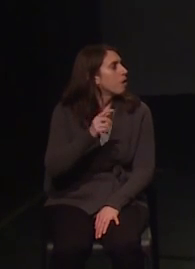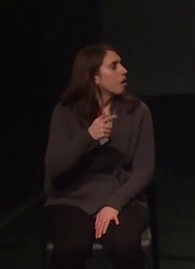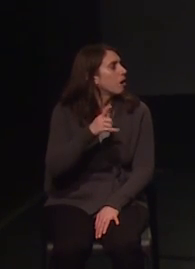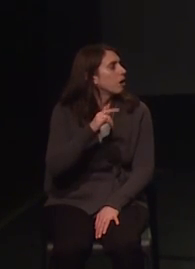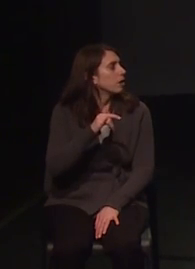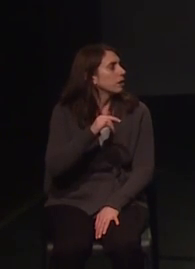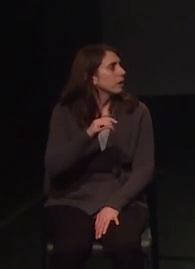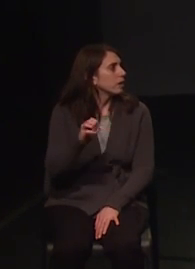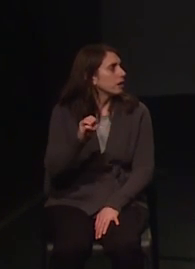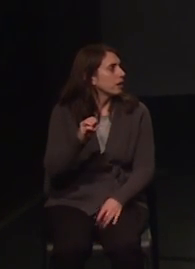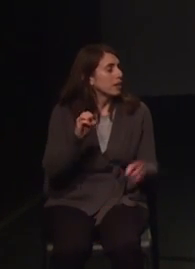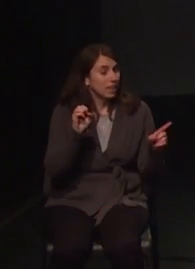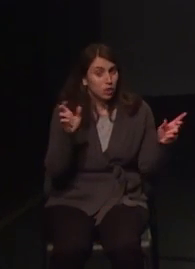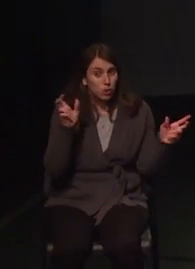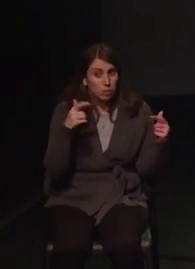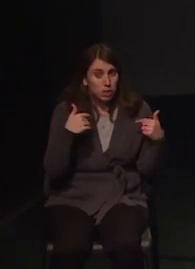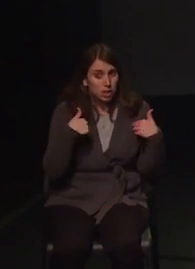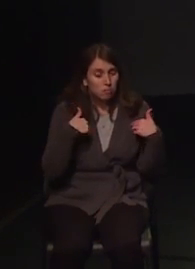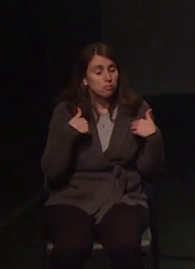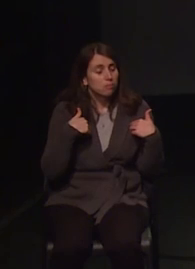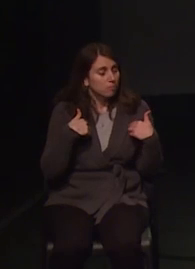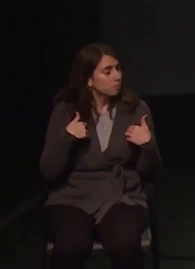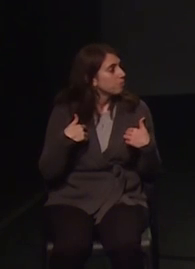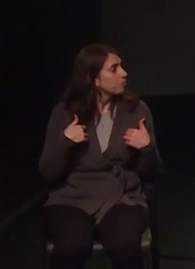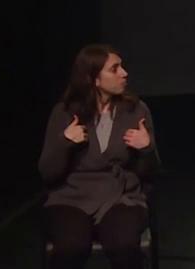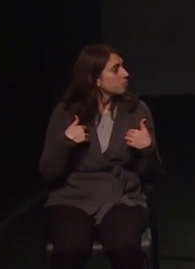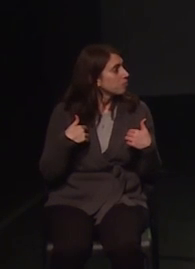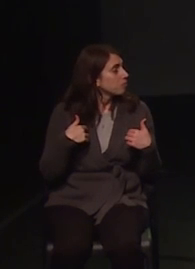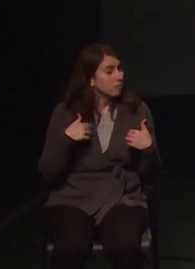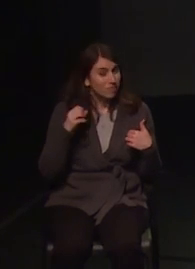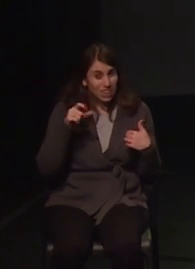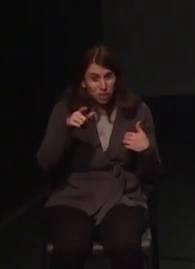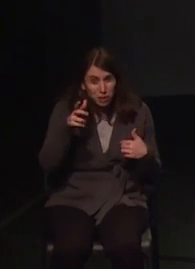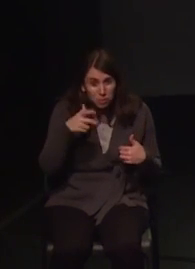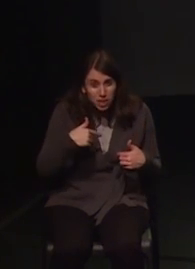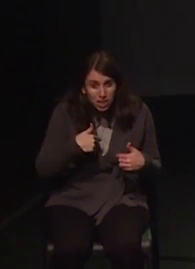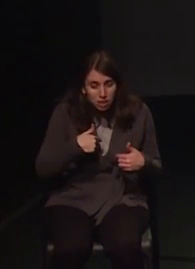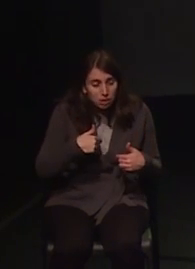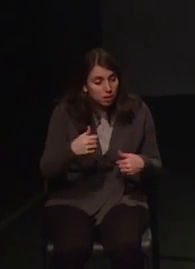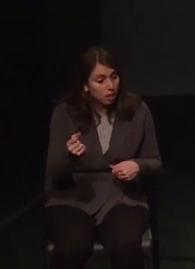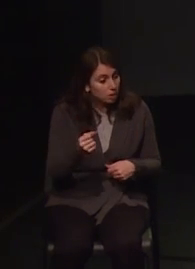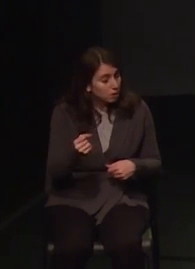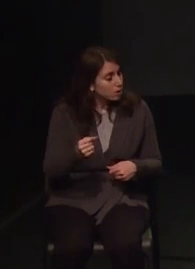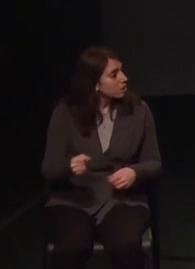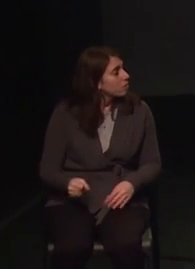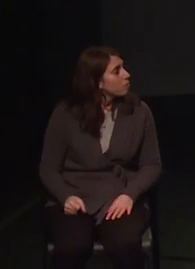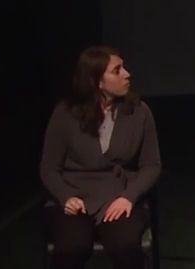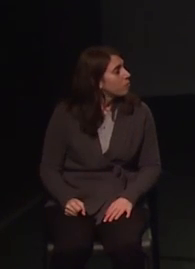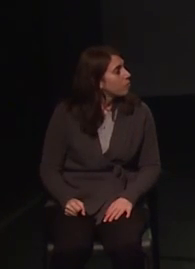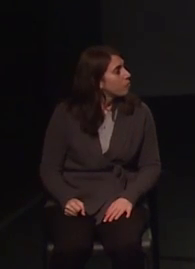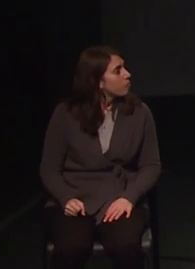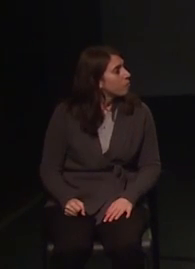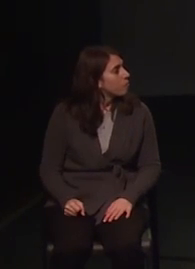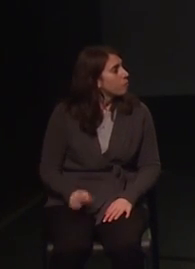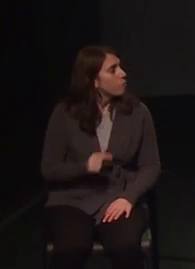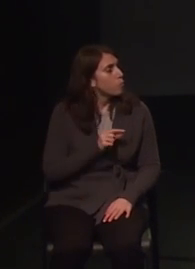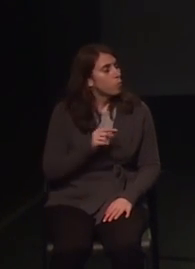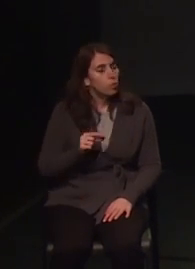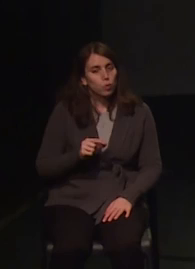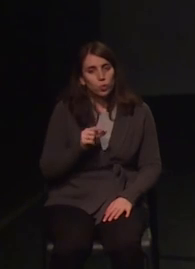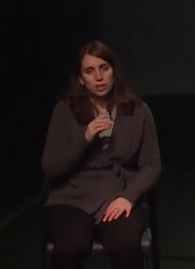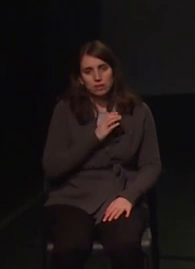be happy. Can you hear me? Hello? Yes. Okay. Can I? Do you hear me? Yes. Okay, great. The Queens Council on the Arts